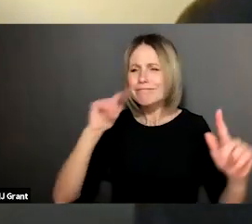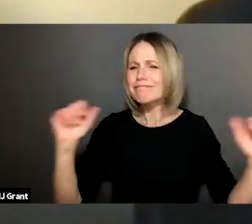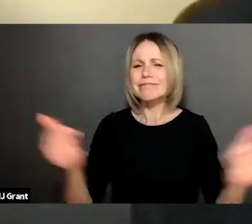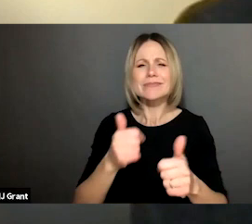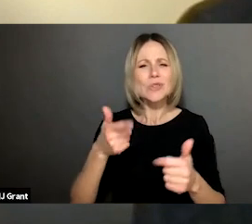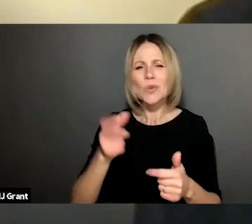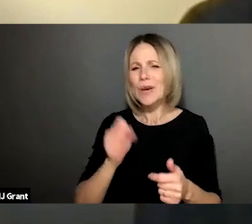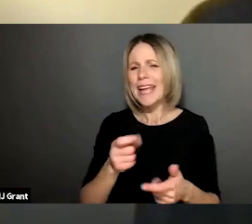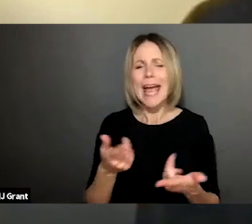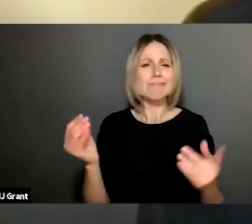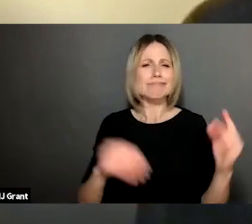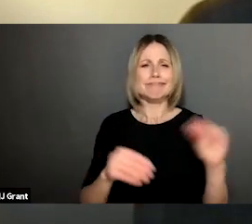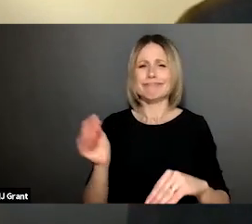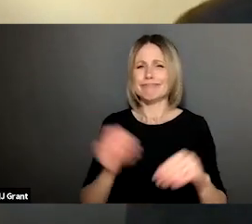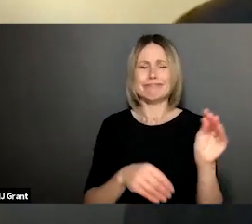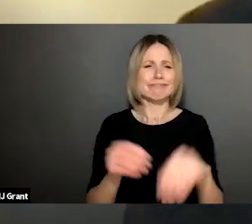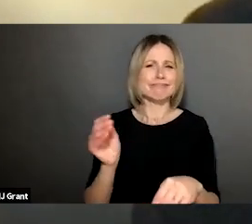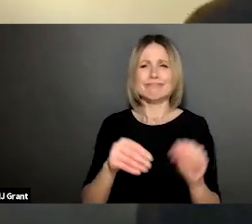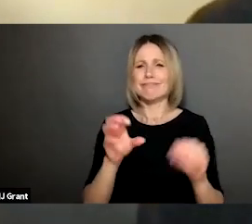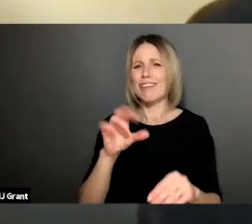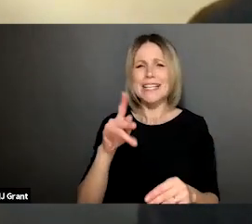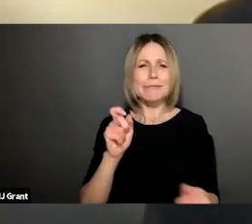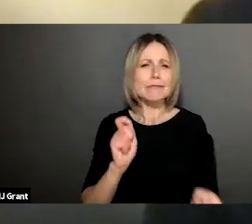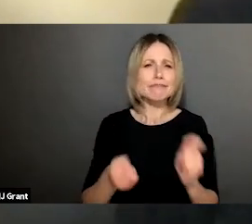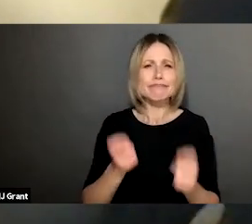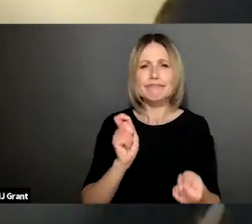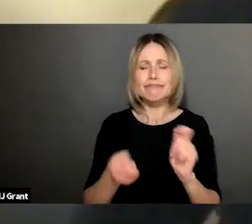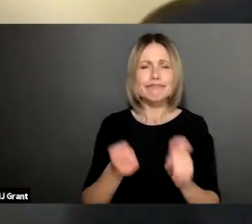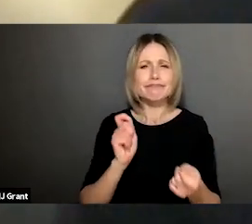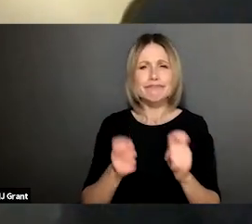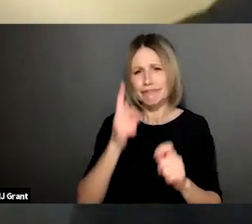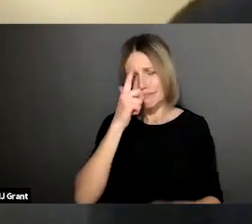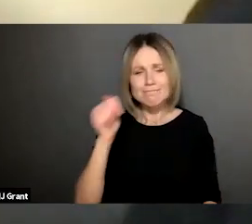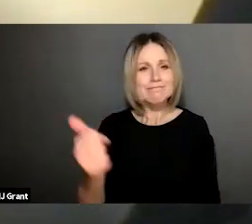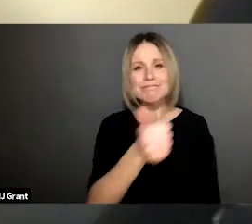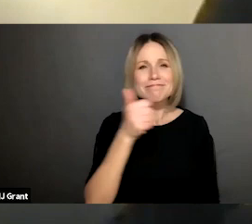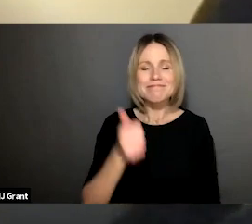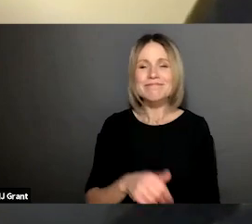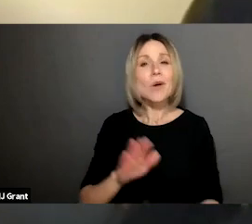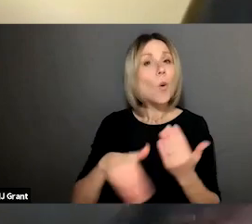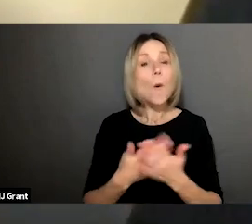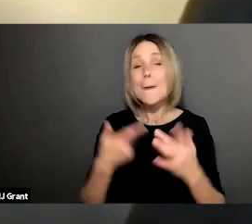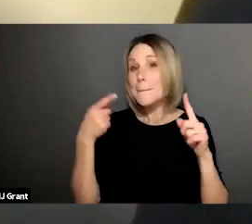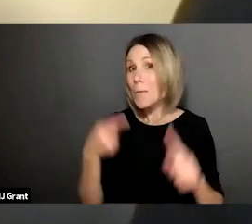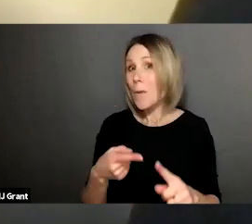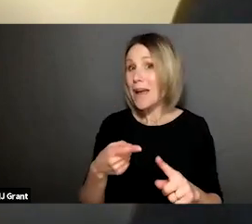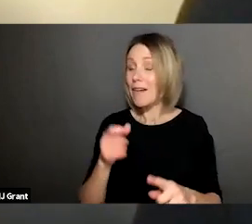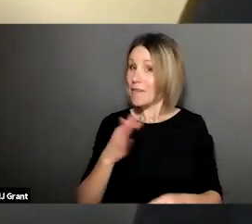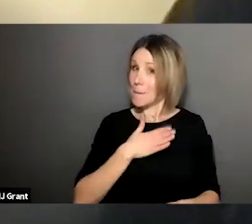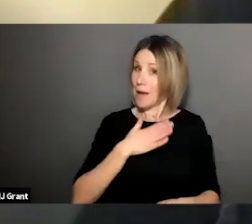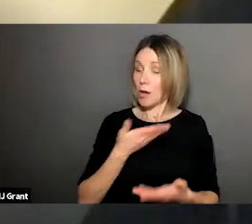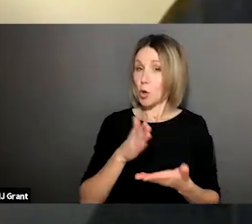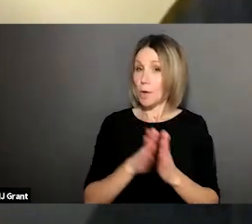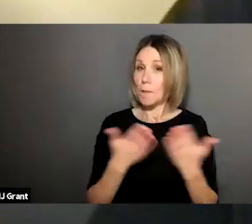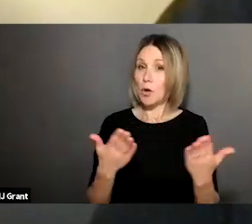want. And the whole point of my No Recipe Recipes cookbook is that you ought to do that.